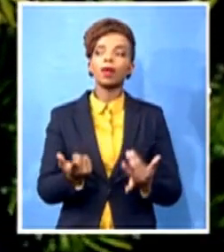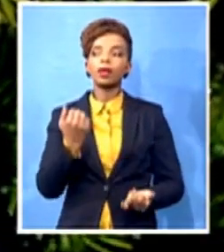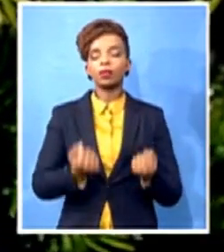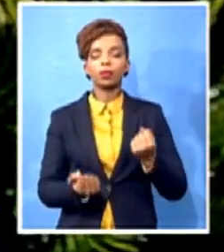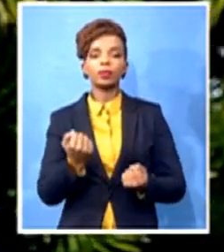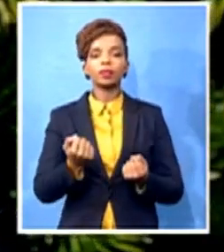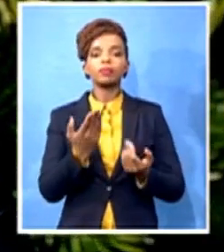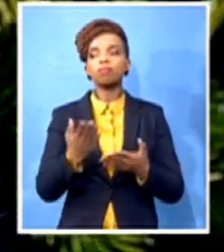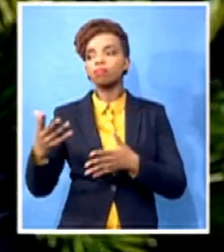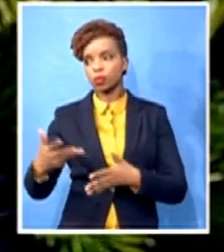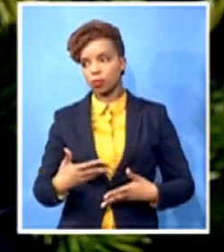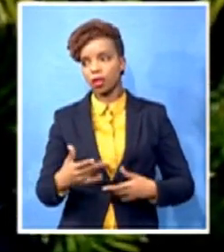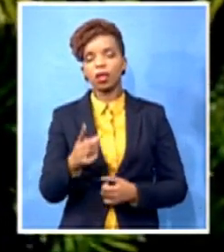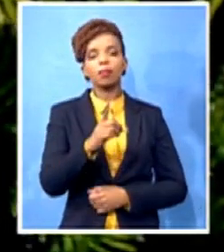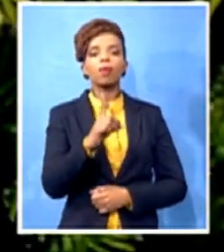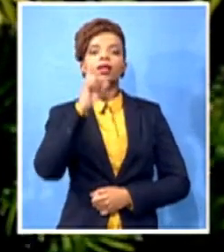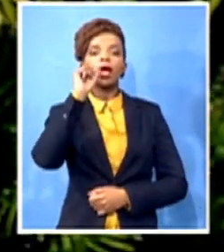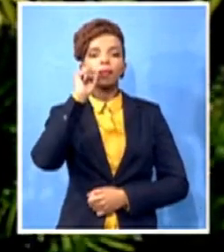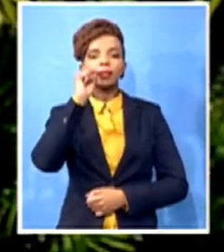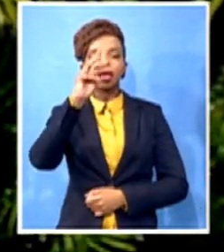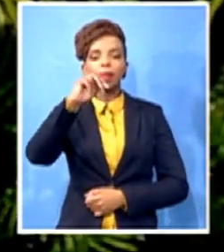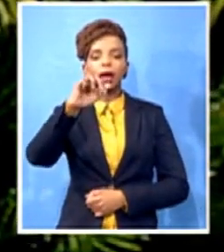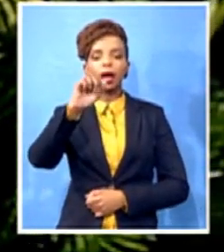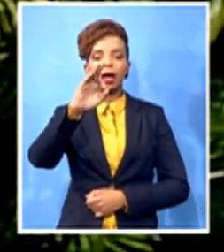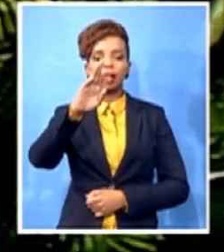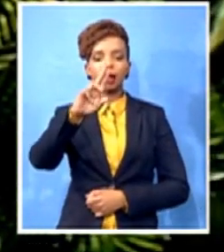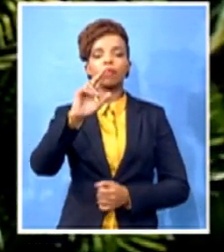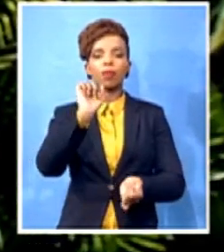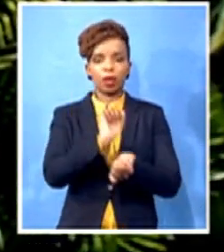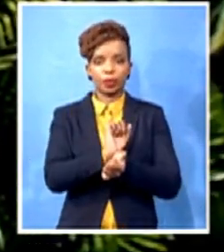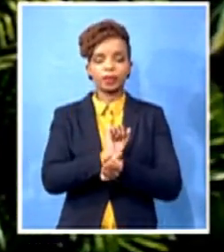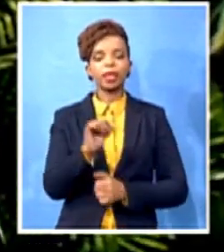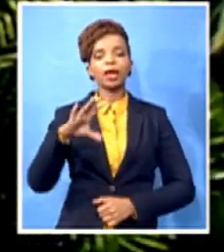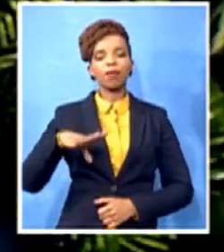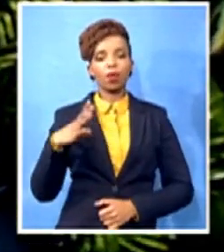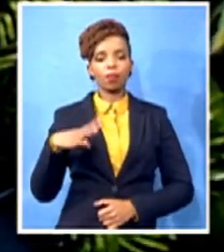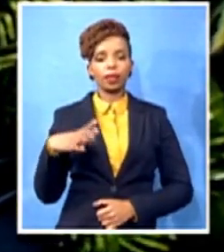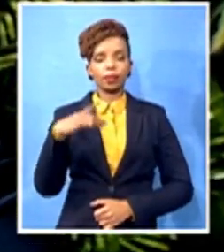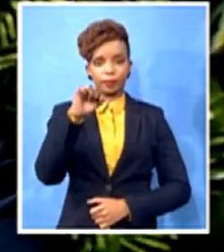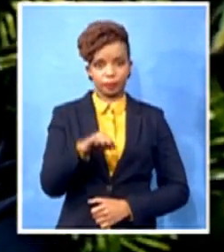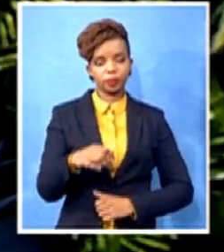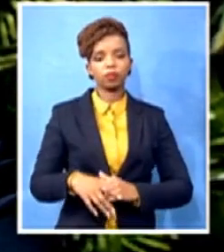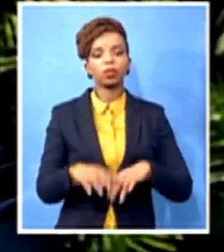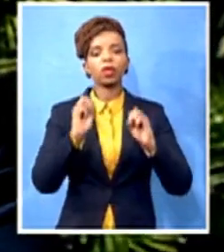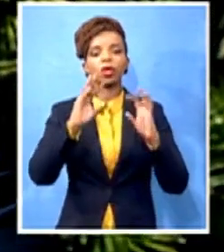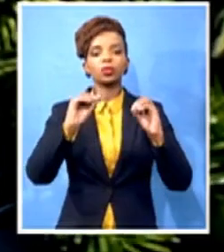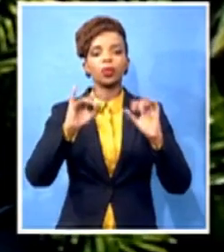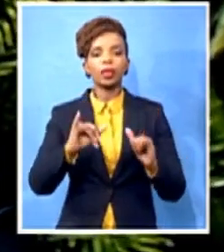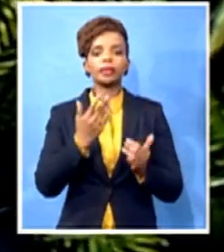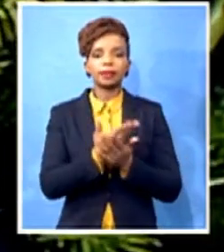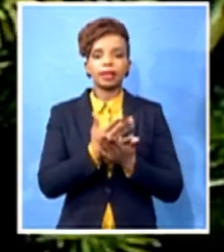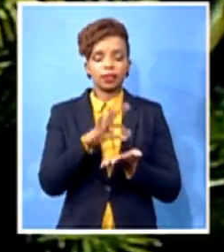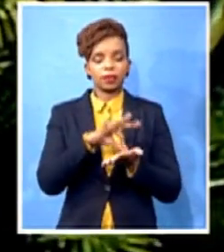arrested and charged formally, so that he can clear his name if he feels that he is being unfairly